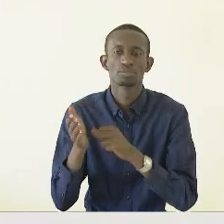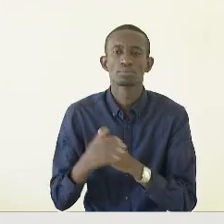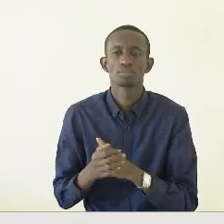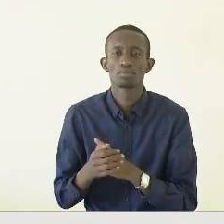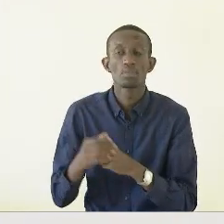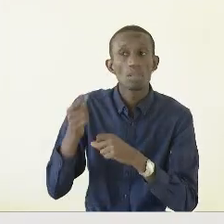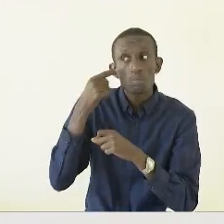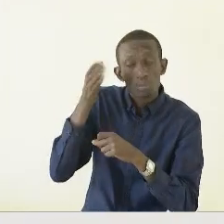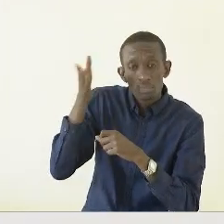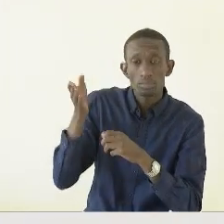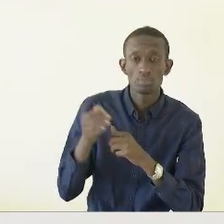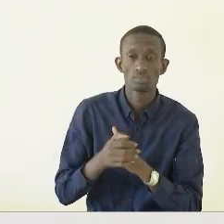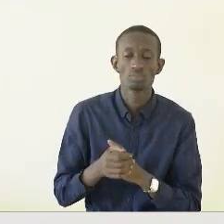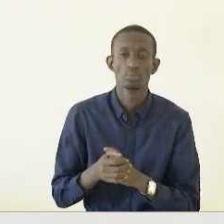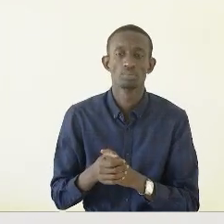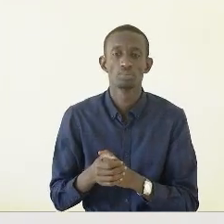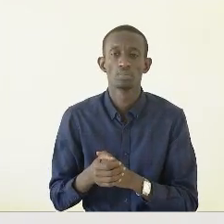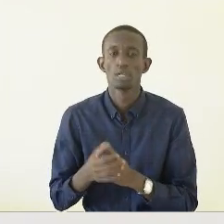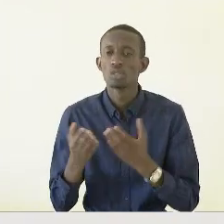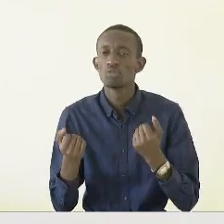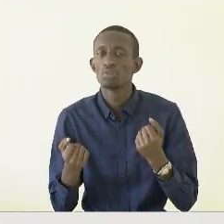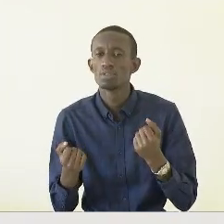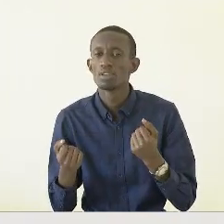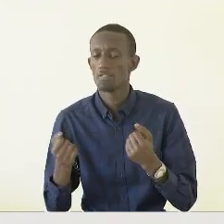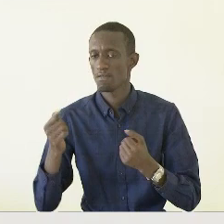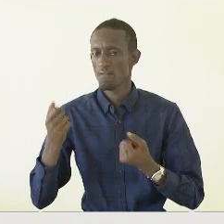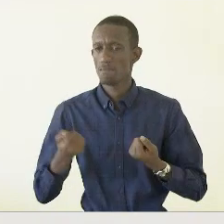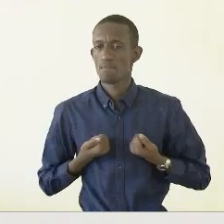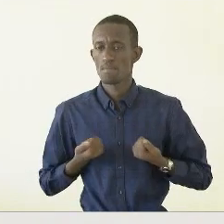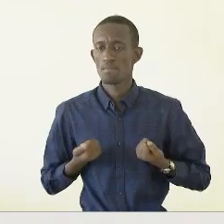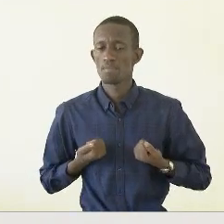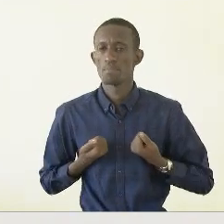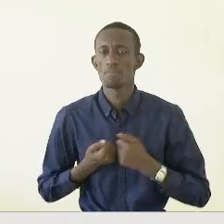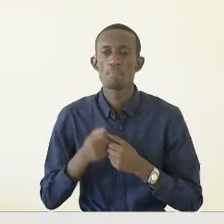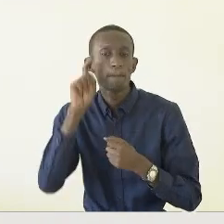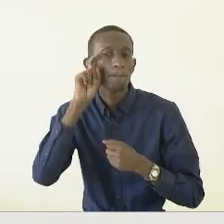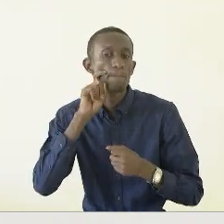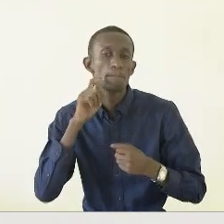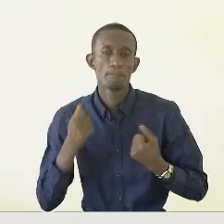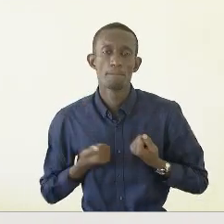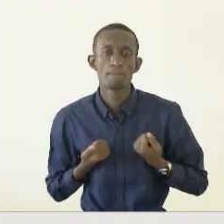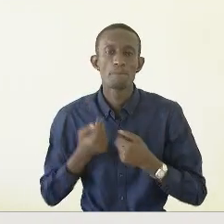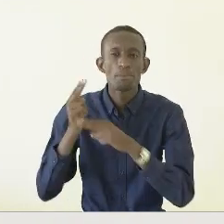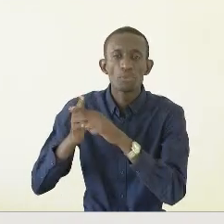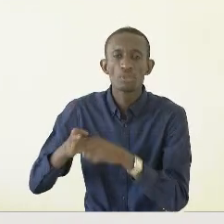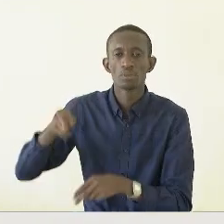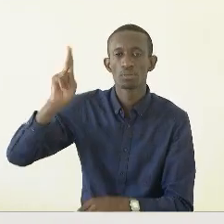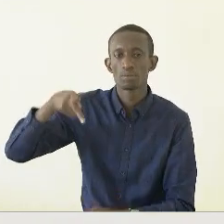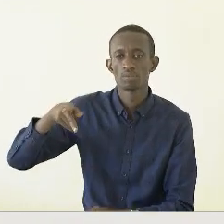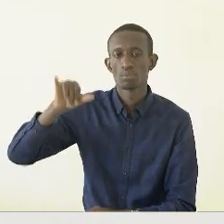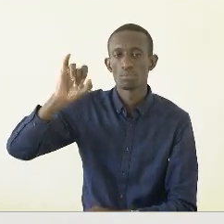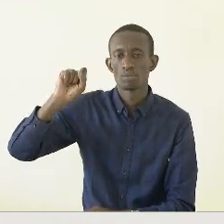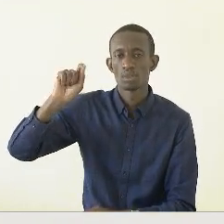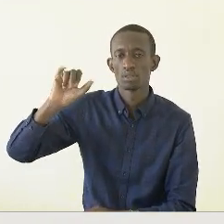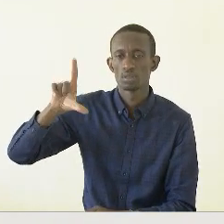From there, we have the female part of the flower, which is called pistil, or